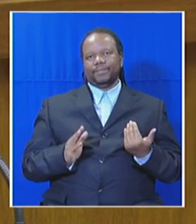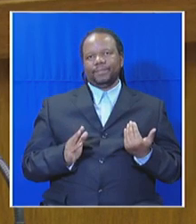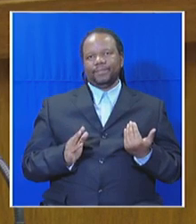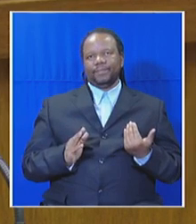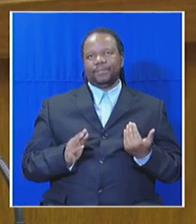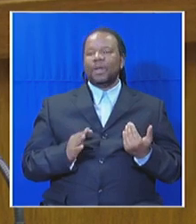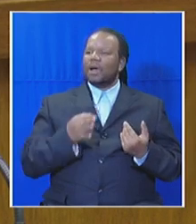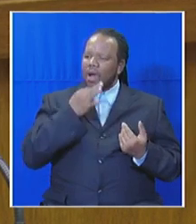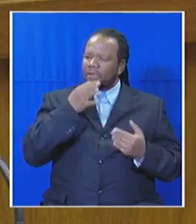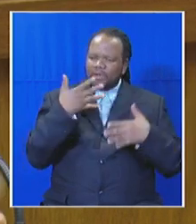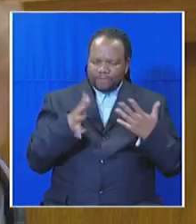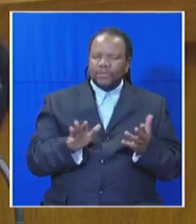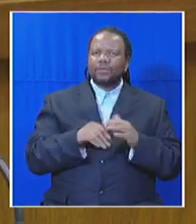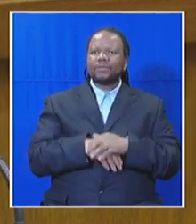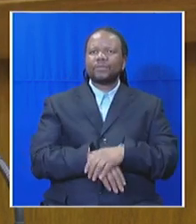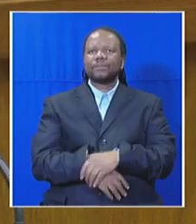I have.